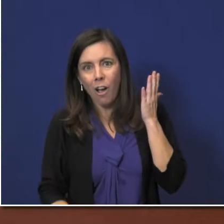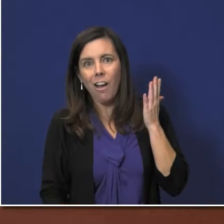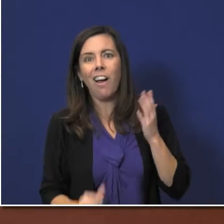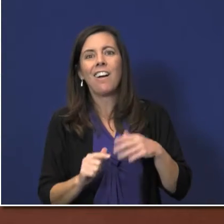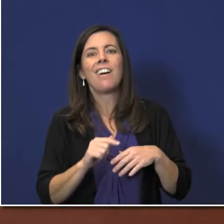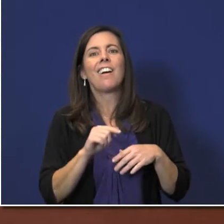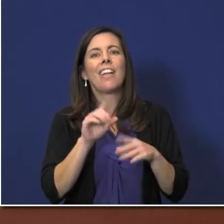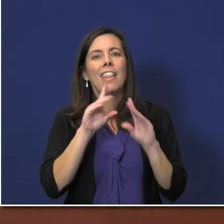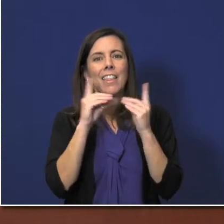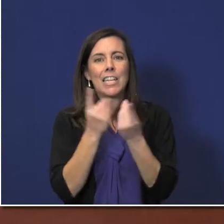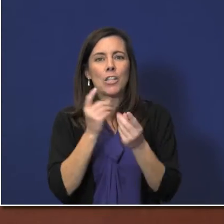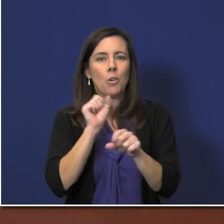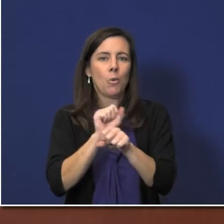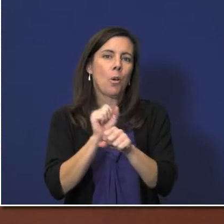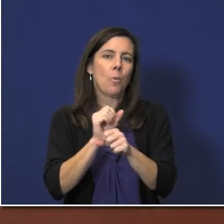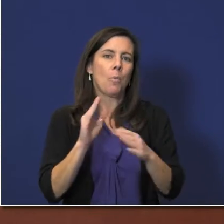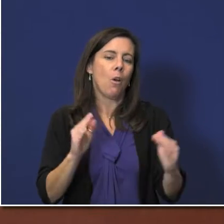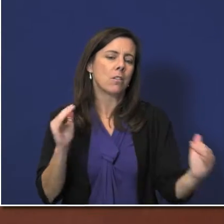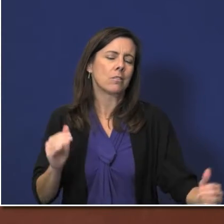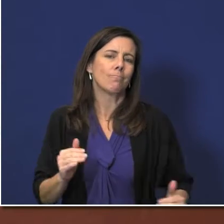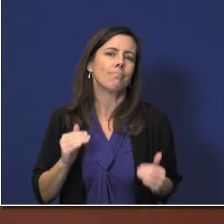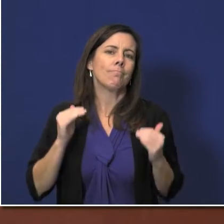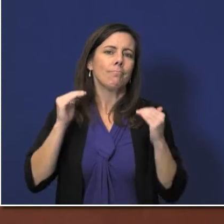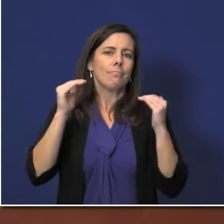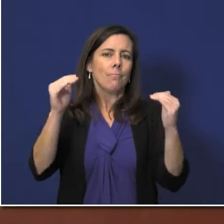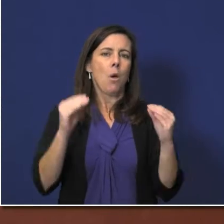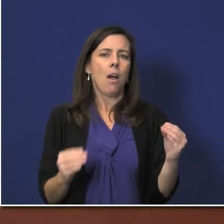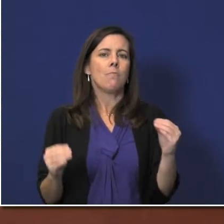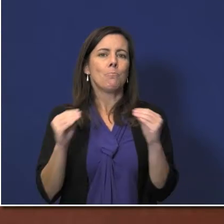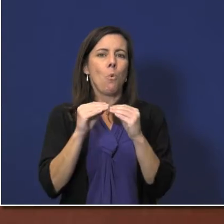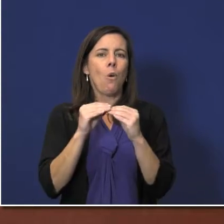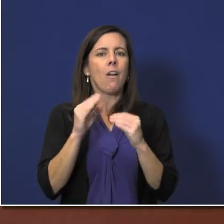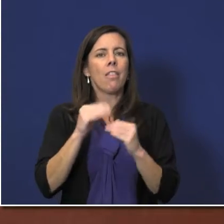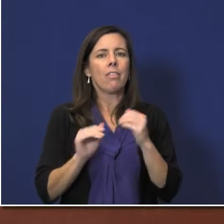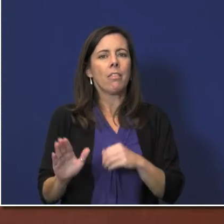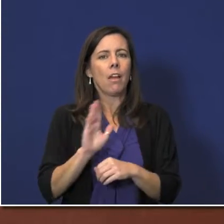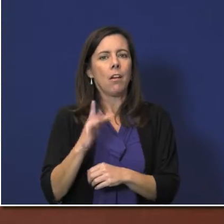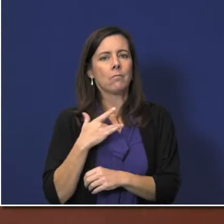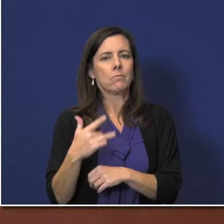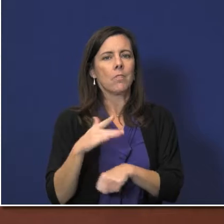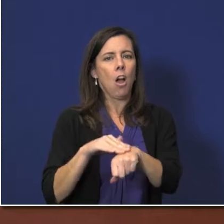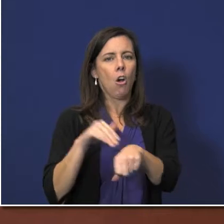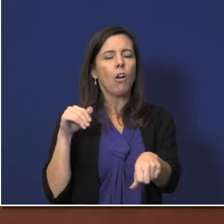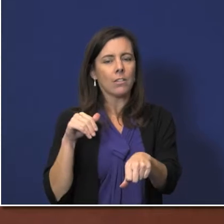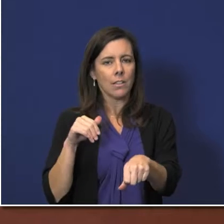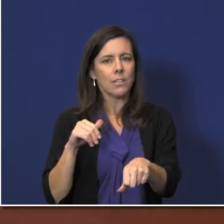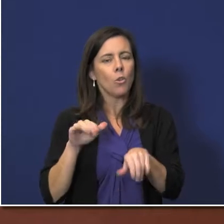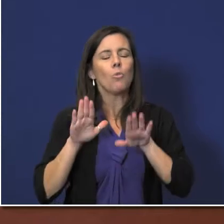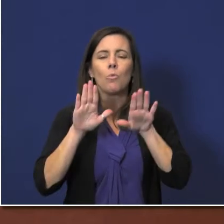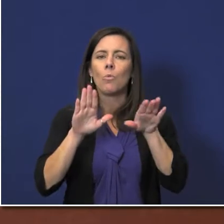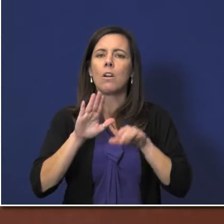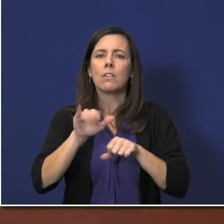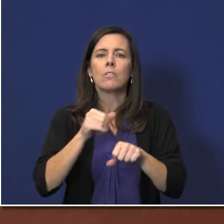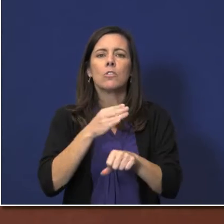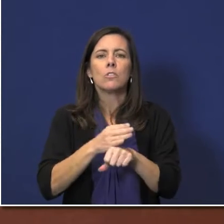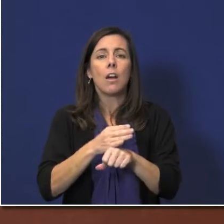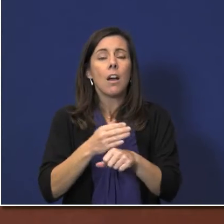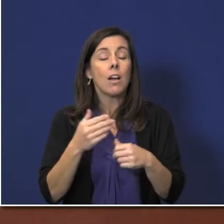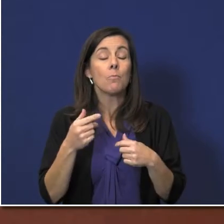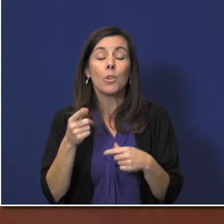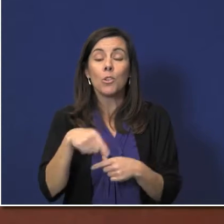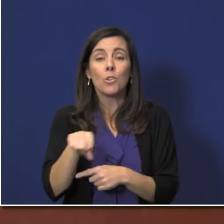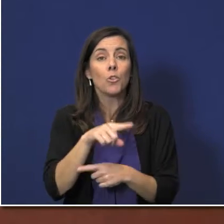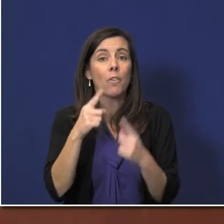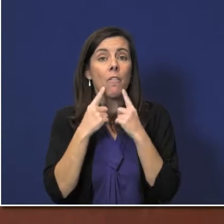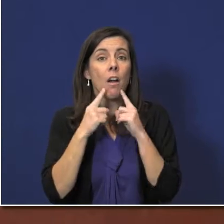employees who have gone above and beyond the calling this school year. You have done an amazing job. You have accomplished